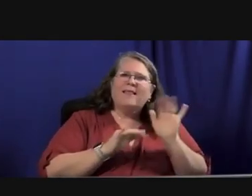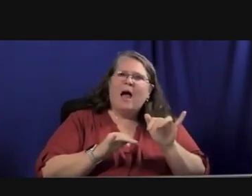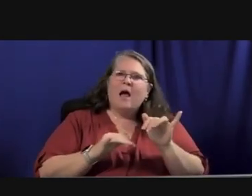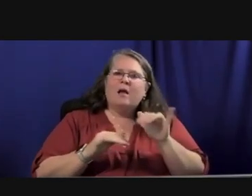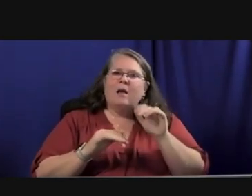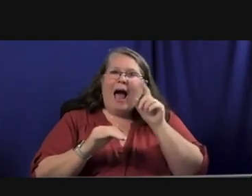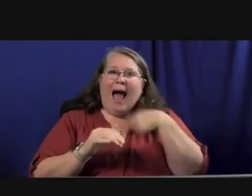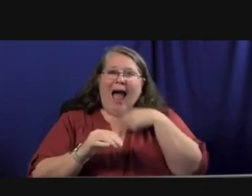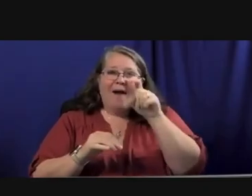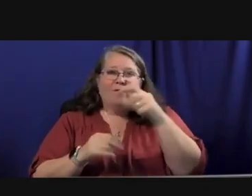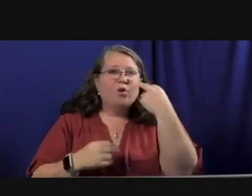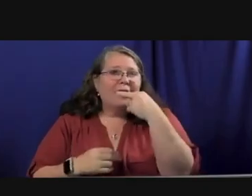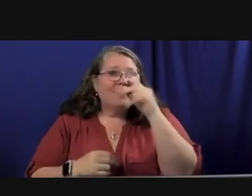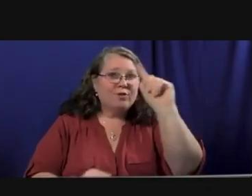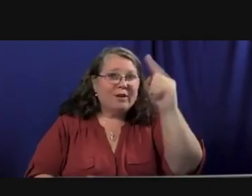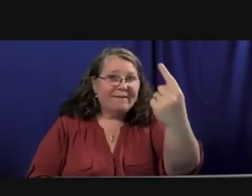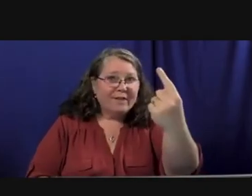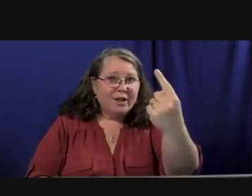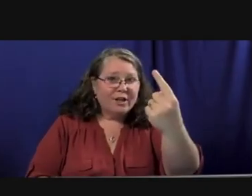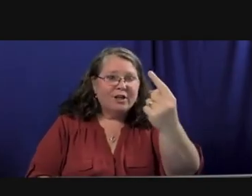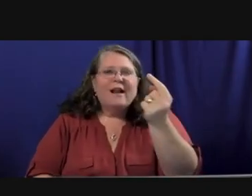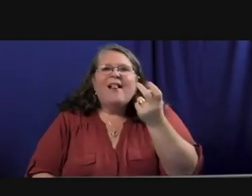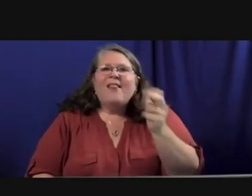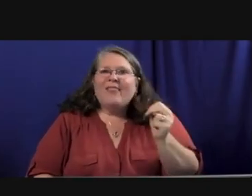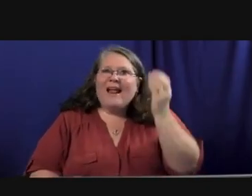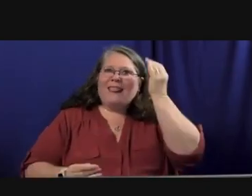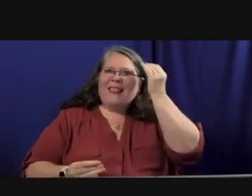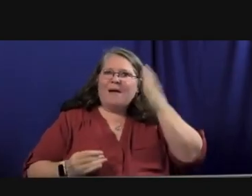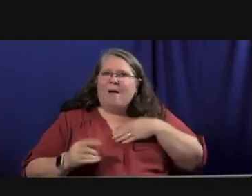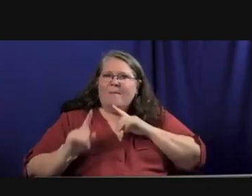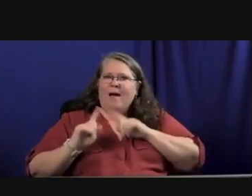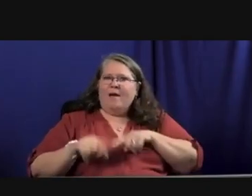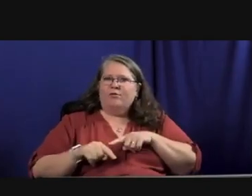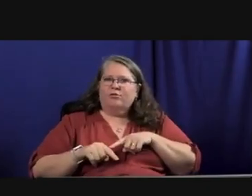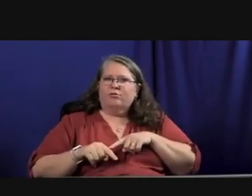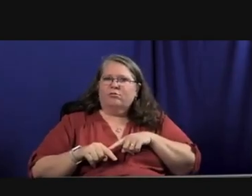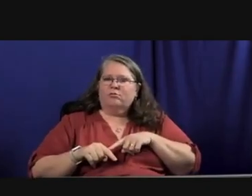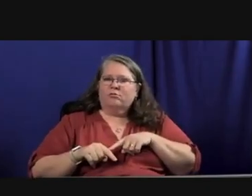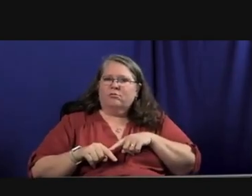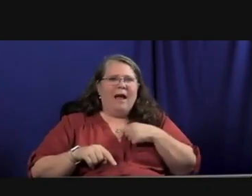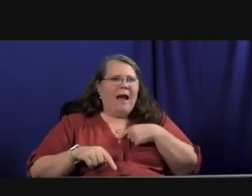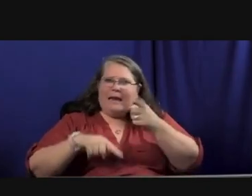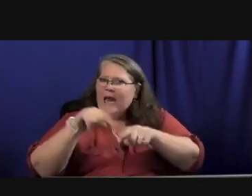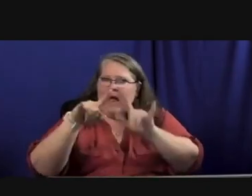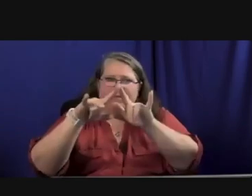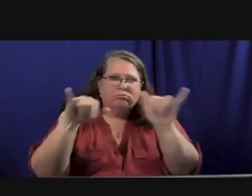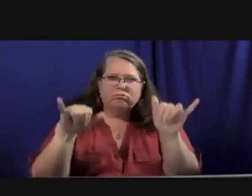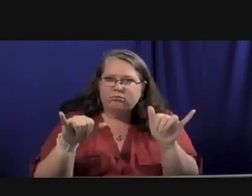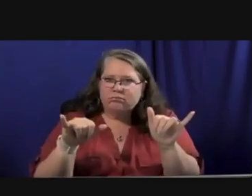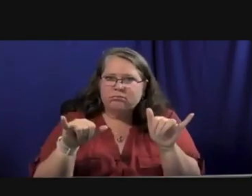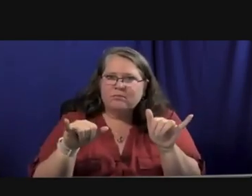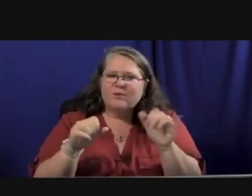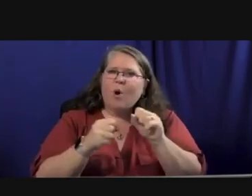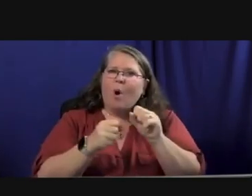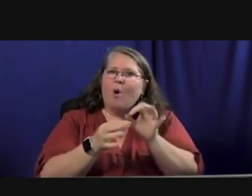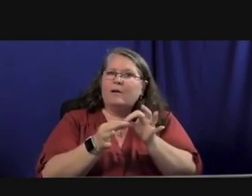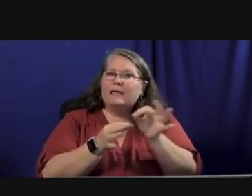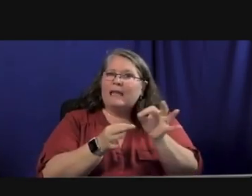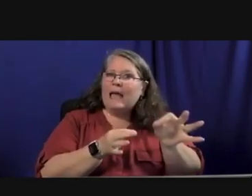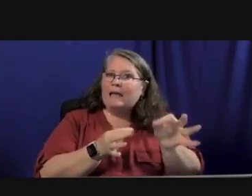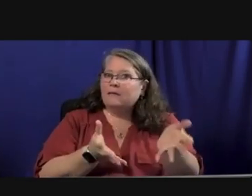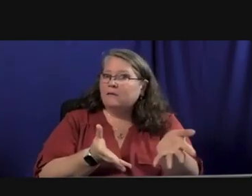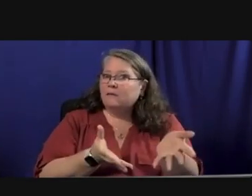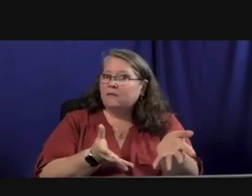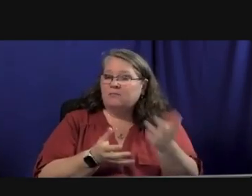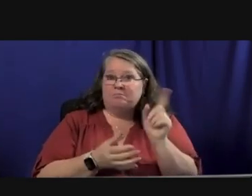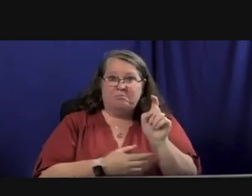out. So I have to lip read first, and then I can think about my response. That's not a delay in response.